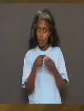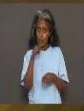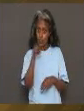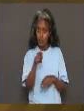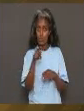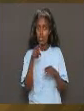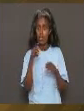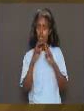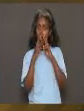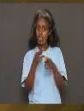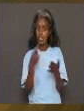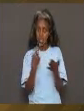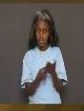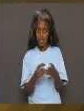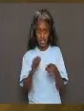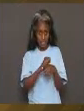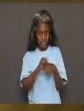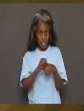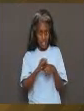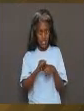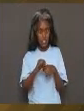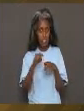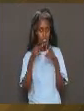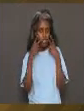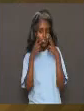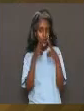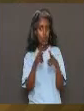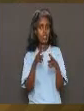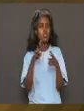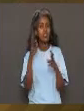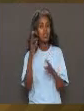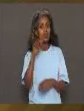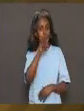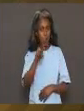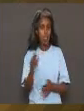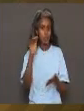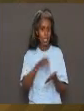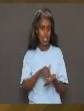this exercise? Let us look at the problem again.